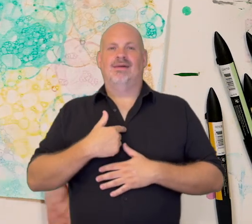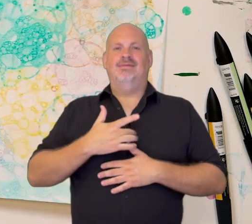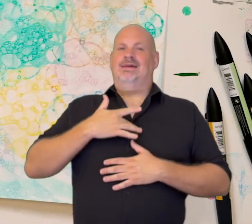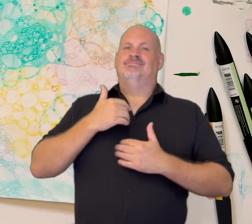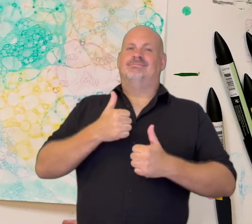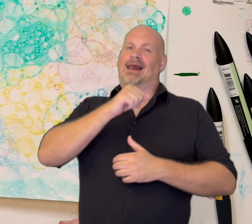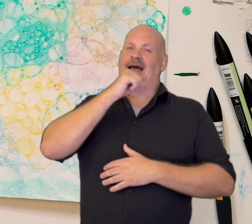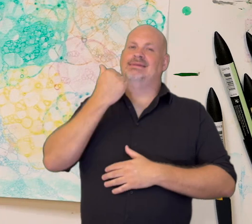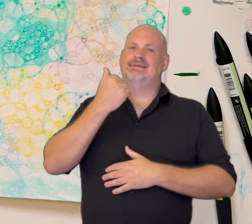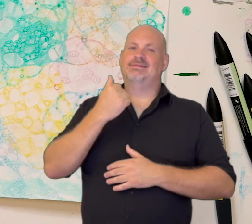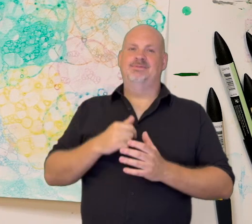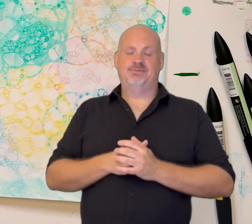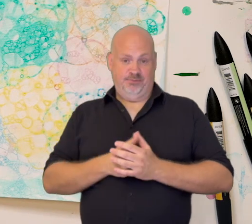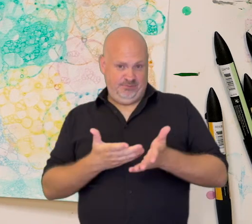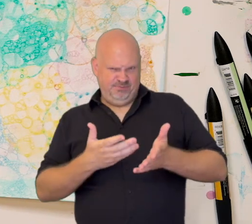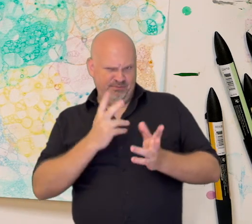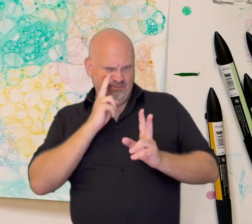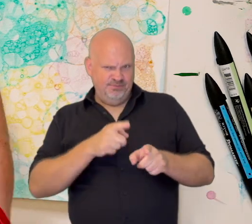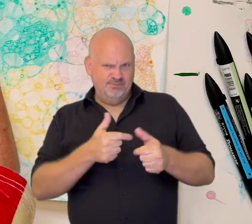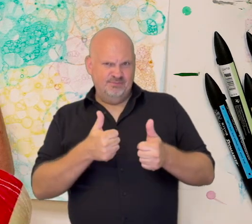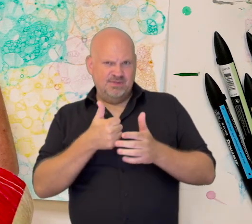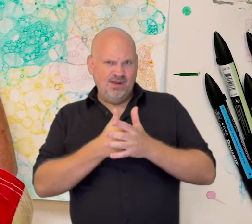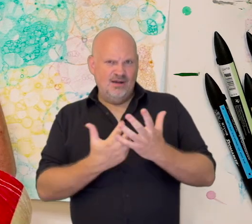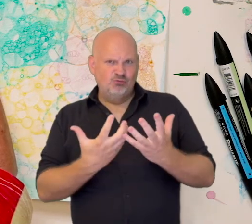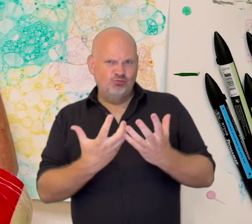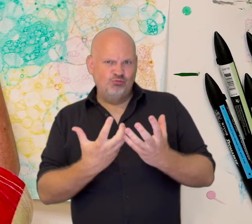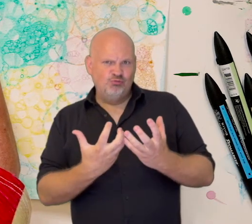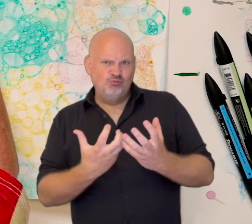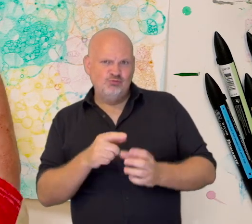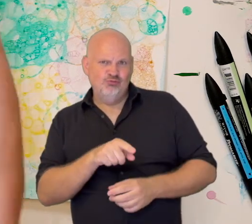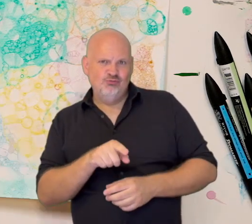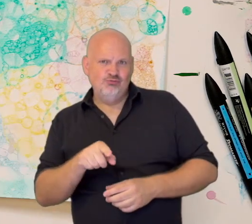That's quite nice. These are really starting to deepen.